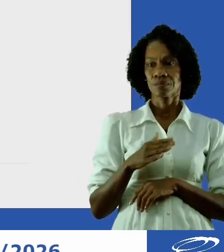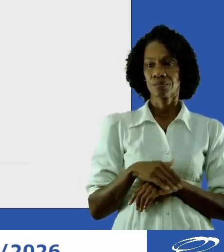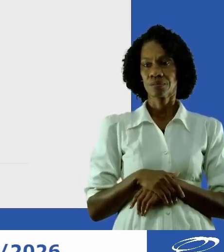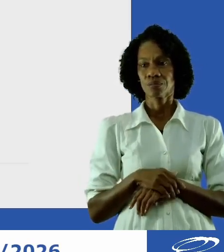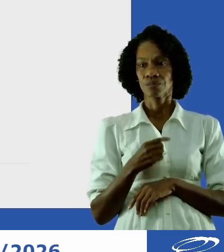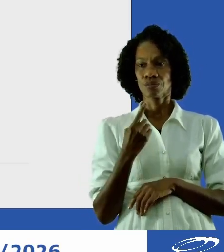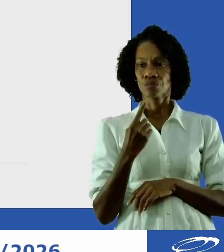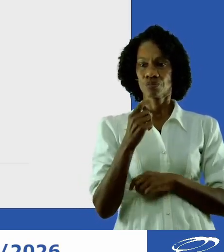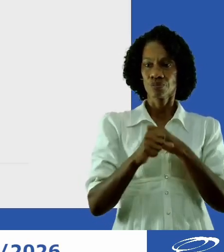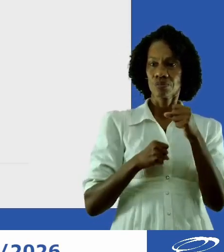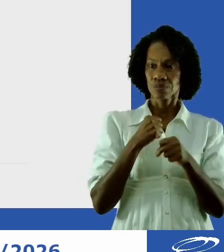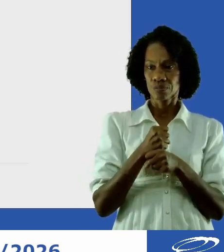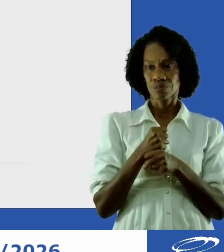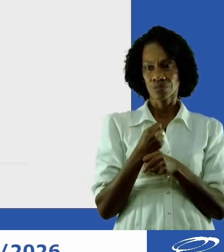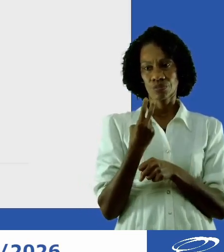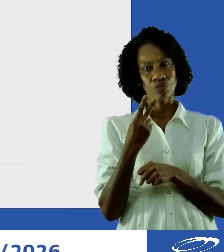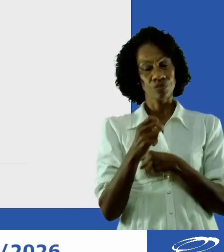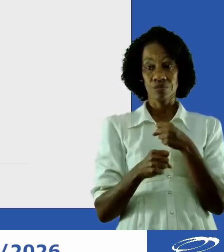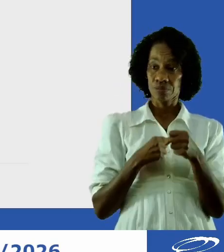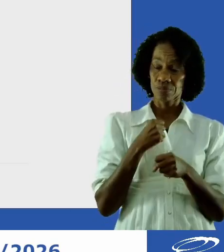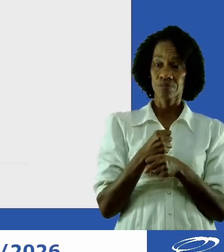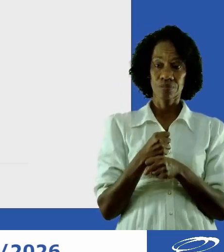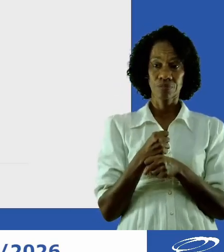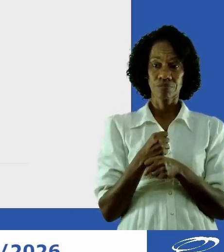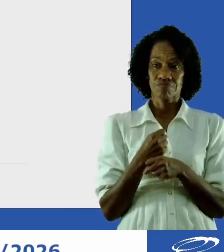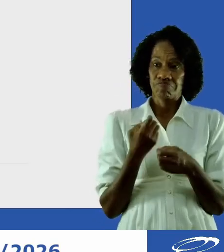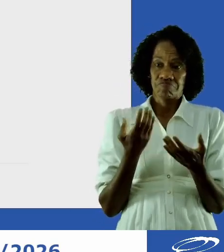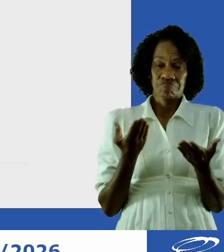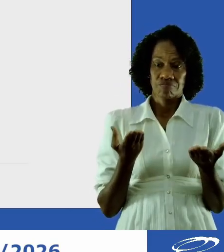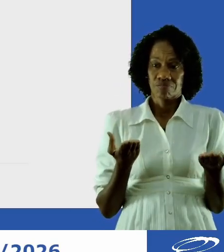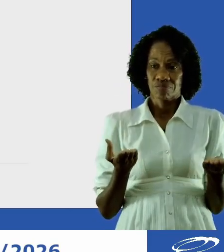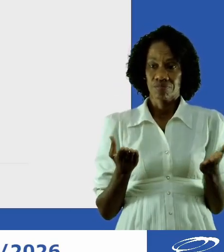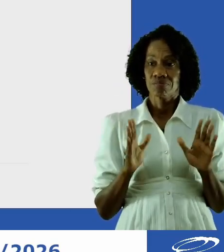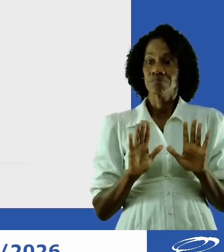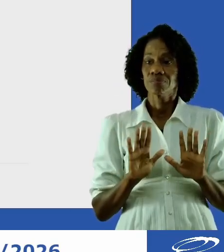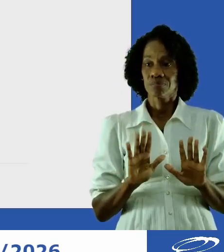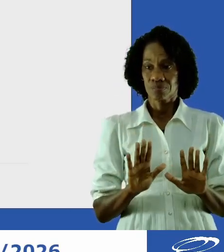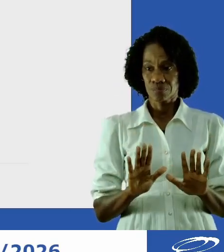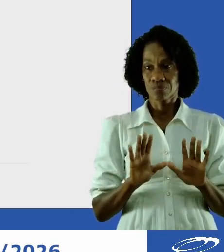describe this as suppressive therapy. Yeah. However, the concept was different. It's a prolonged